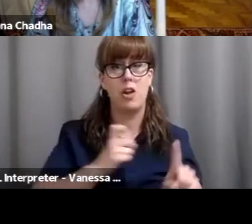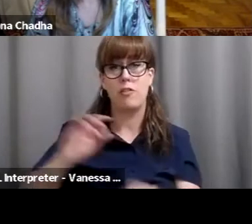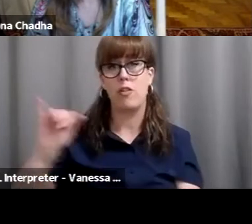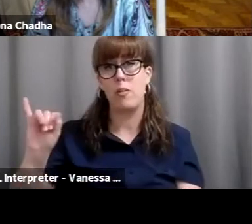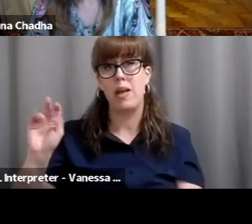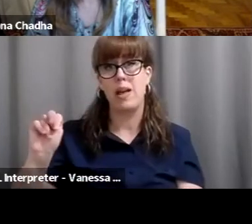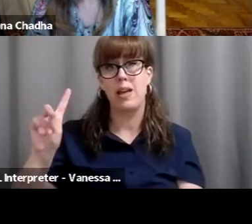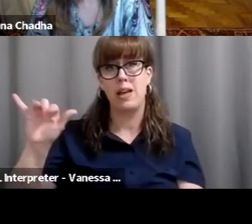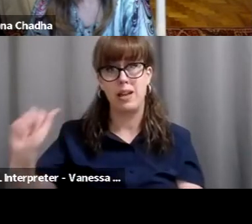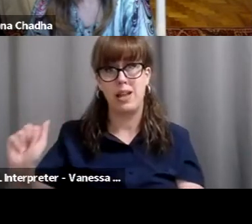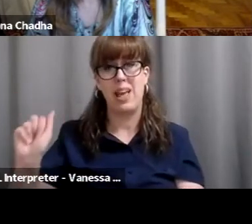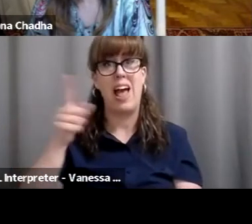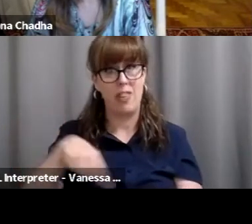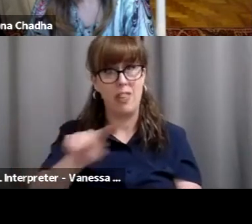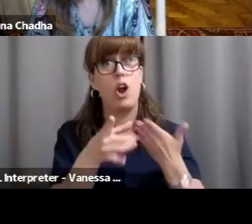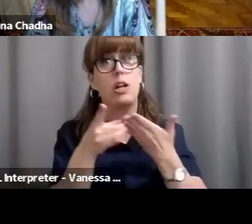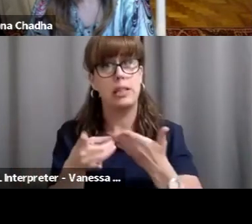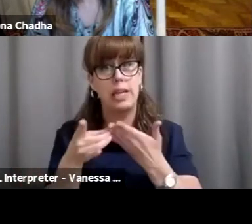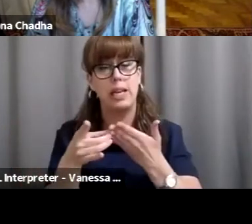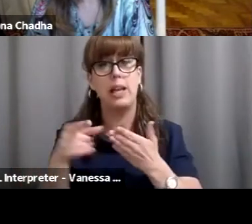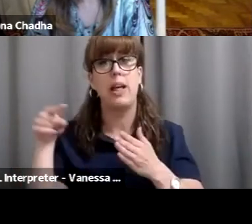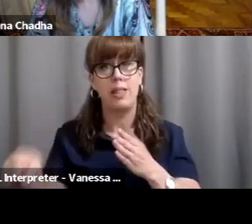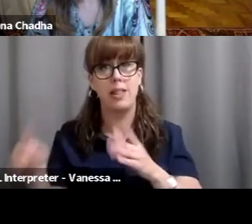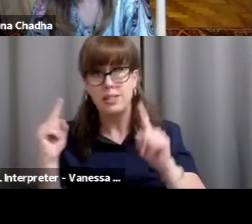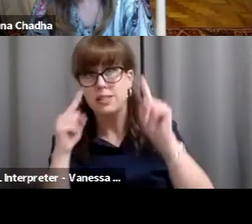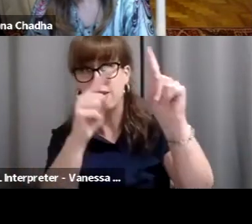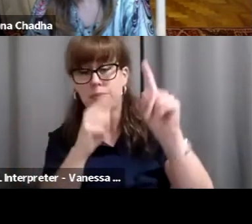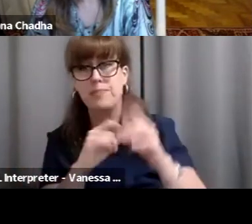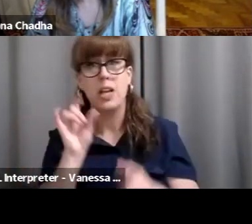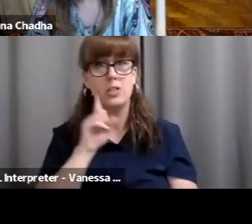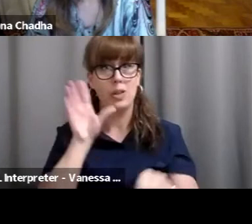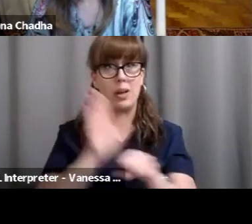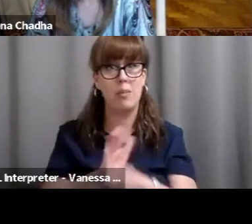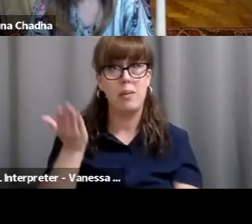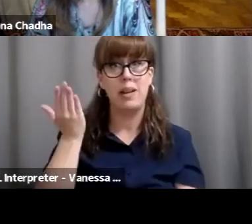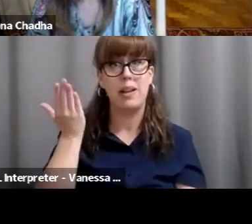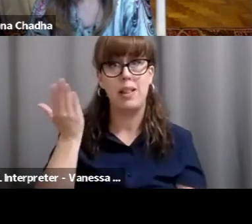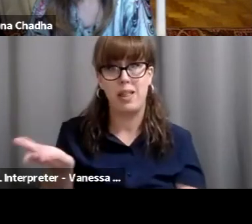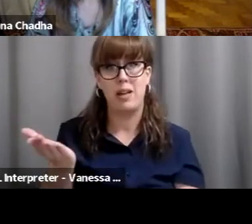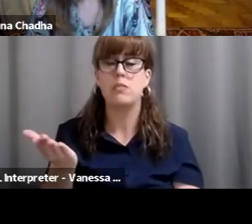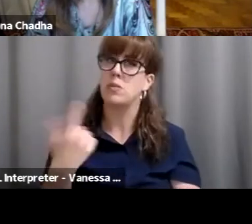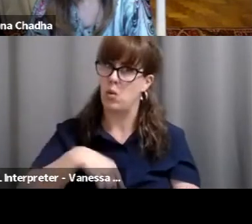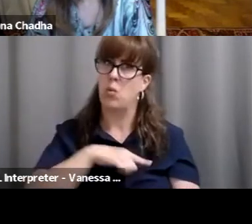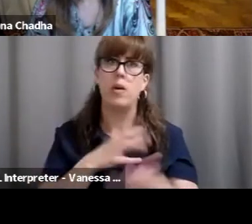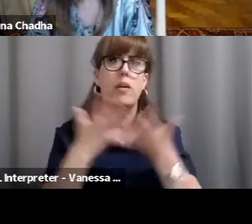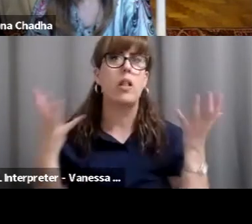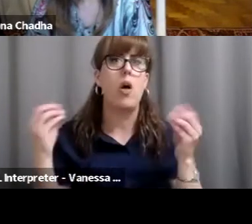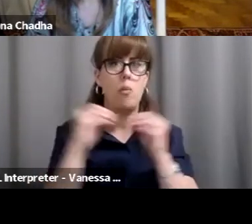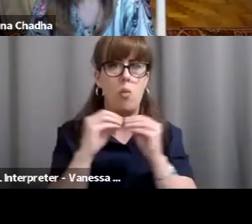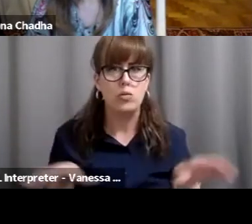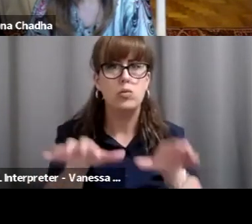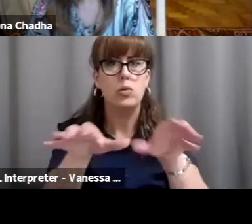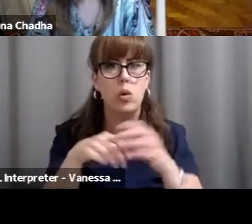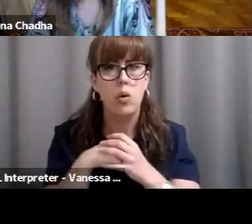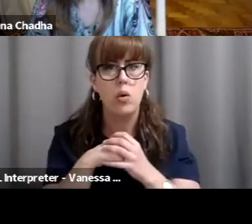in growing women. So the commitment is there. There is a lot more to do, without doubt.